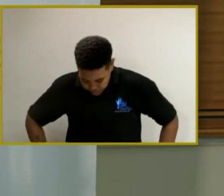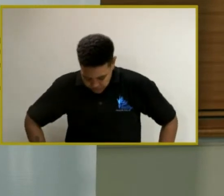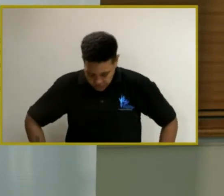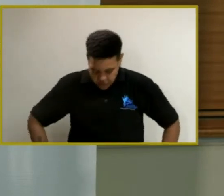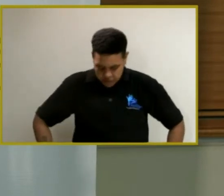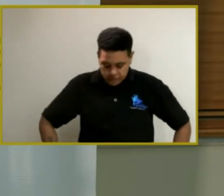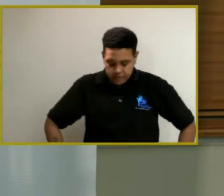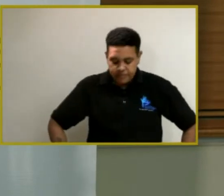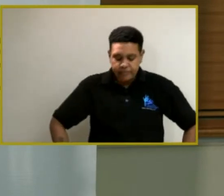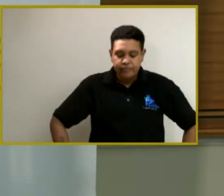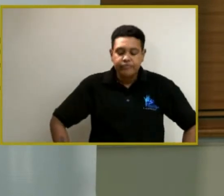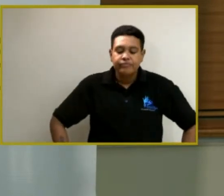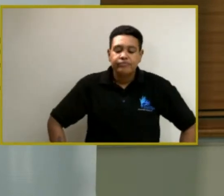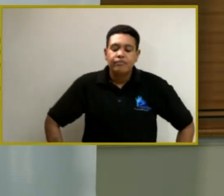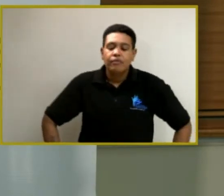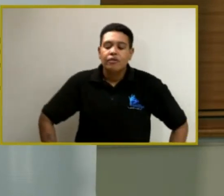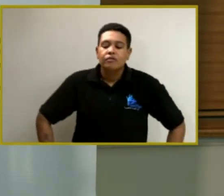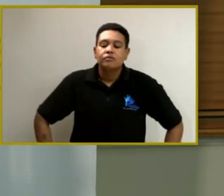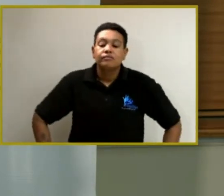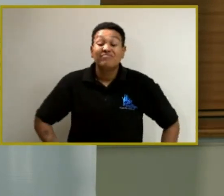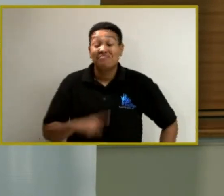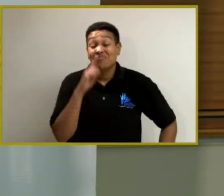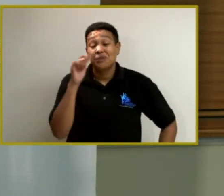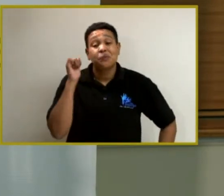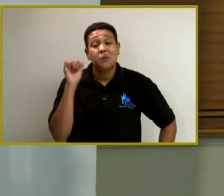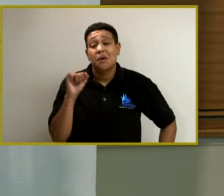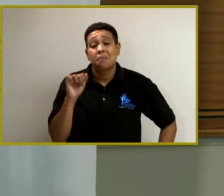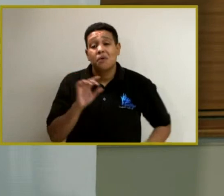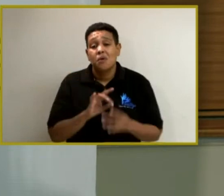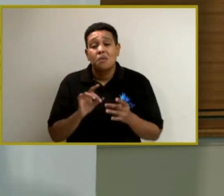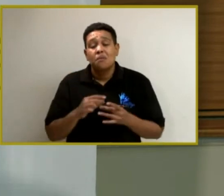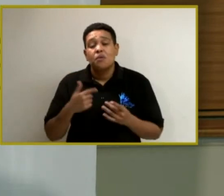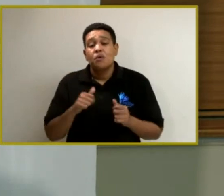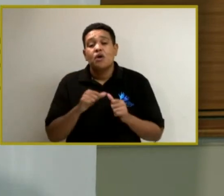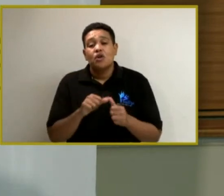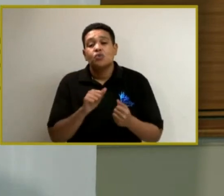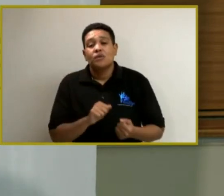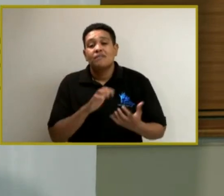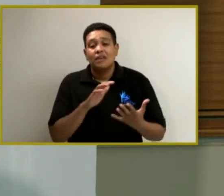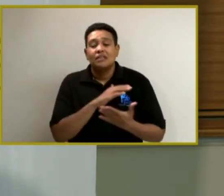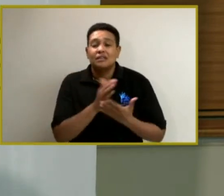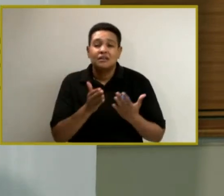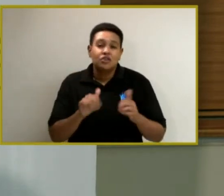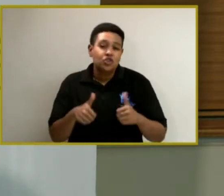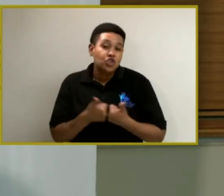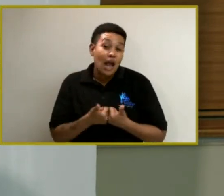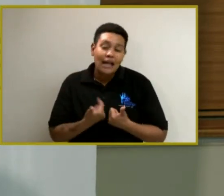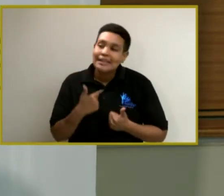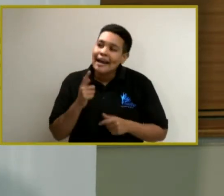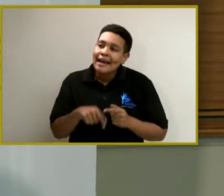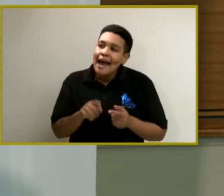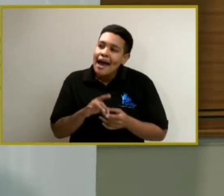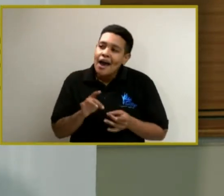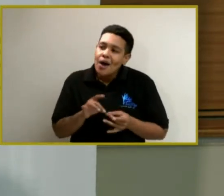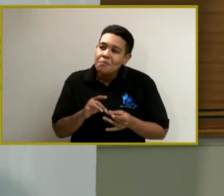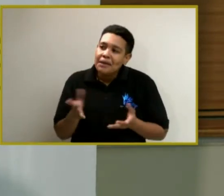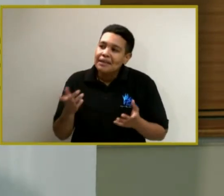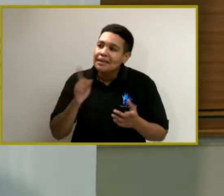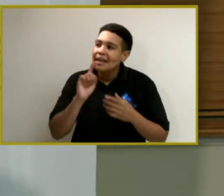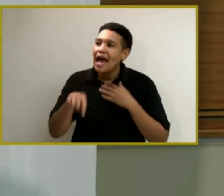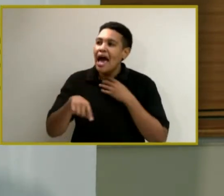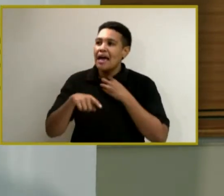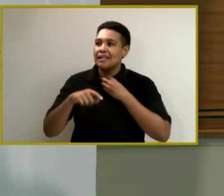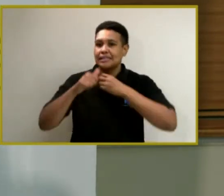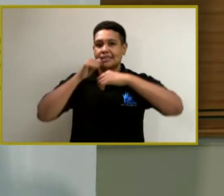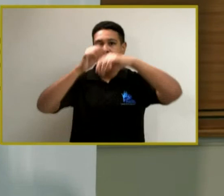comment. It is, we continue to face these challenges, and the answers are